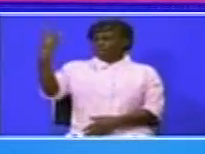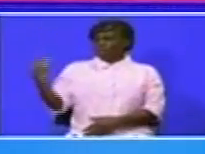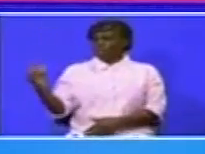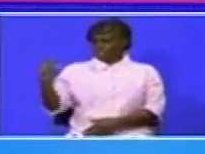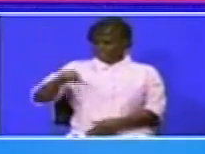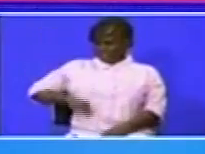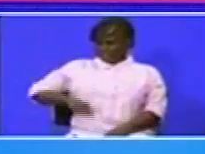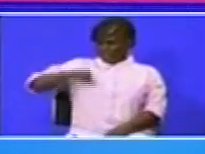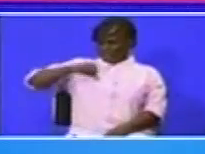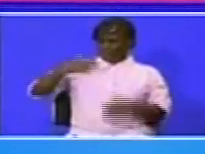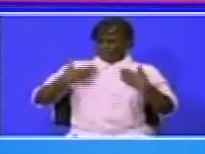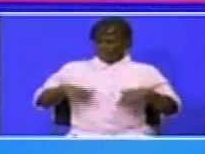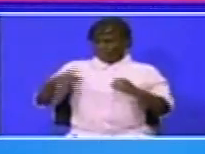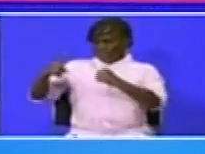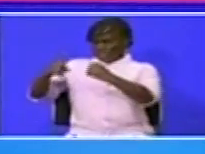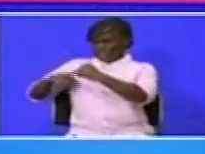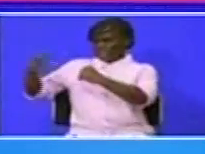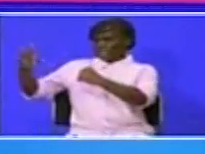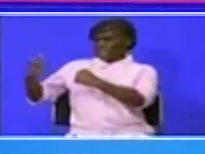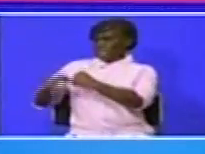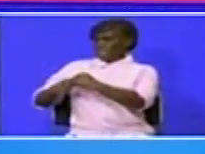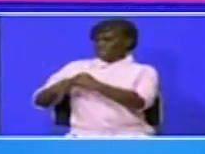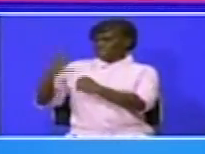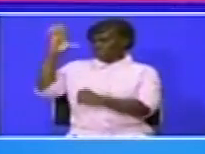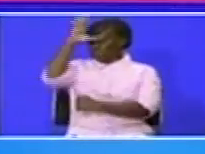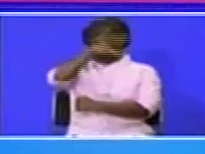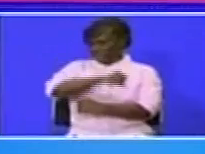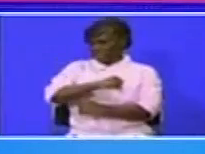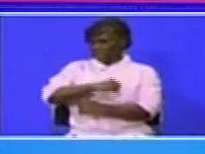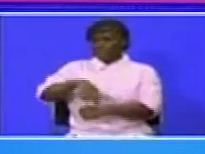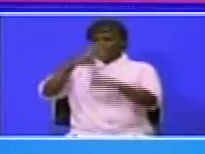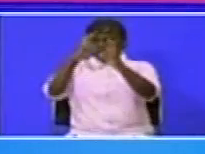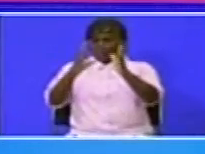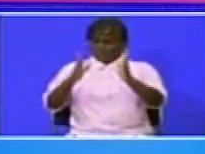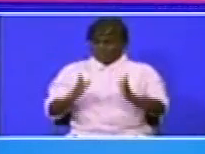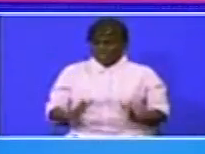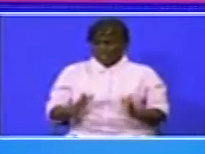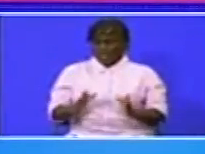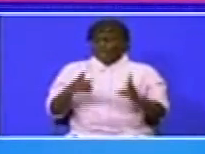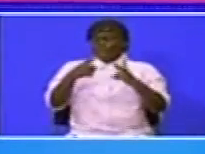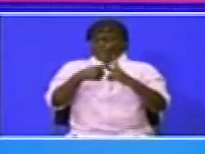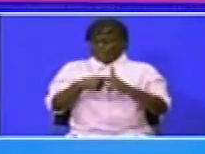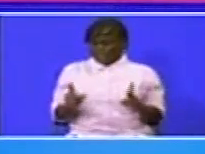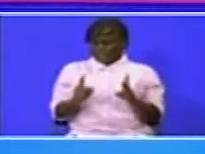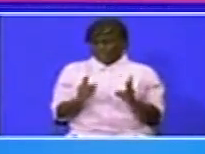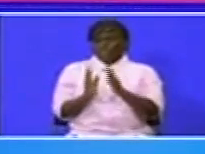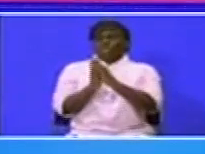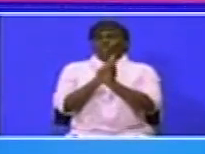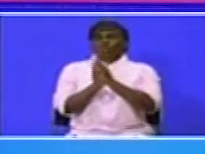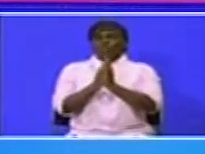survivors from the tragedy. 68 people are still missing. KTN's Sharon Momanyi begins our coverage